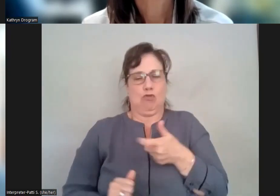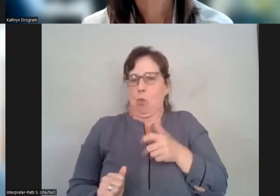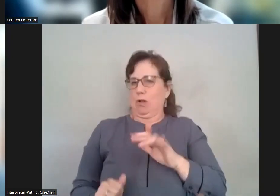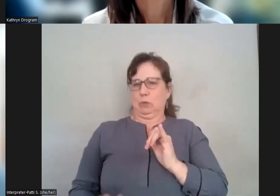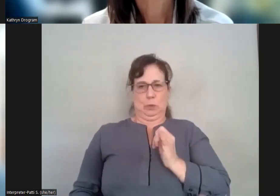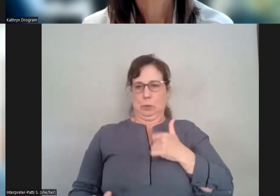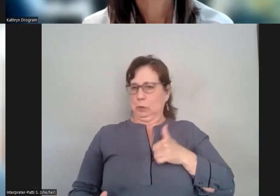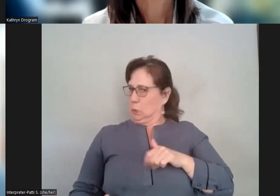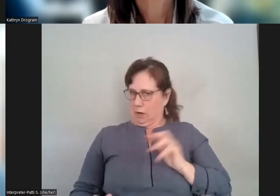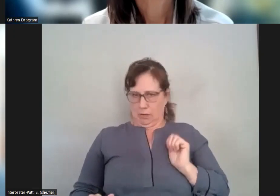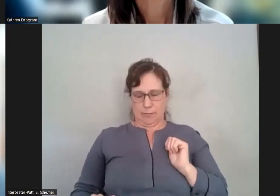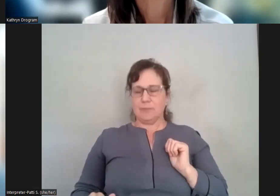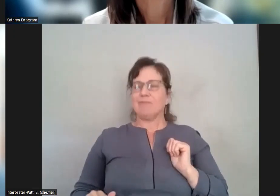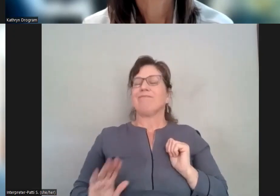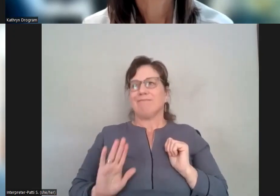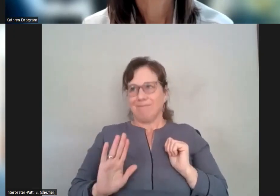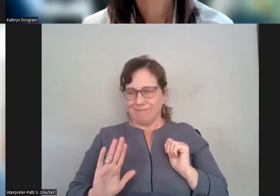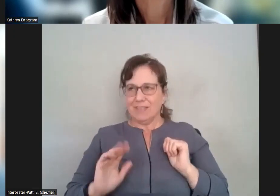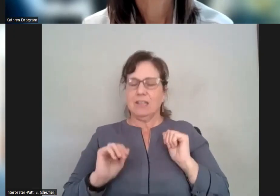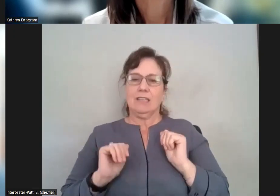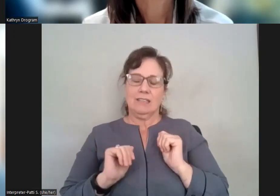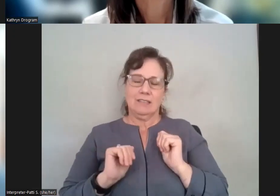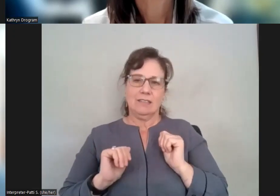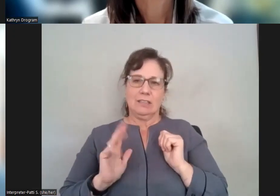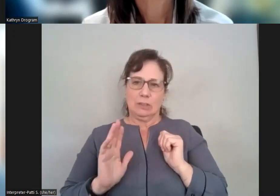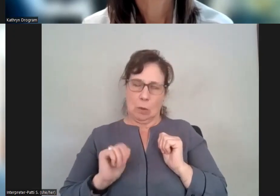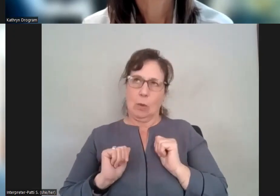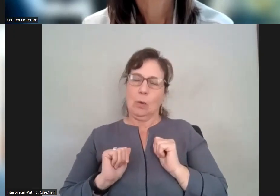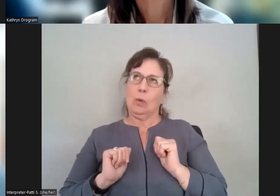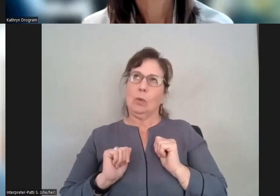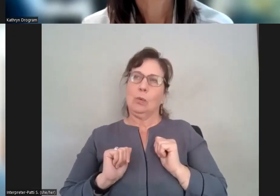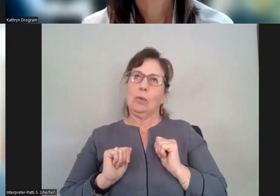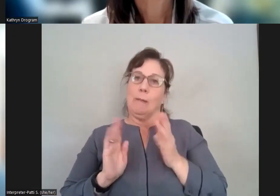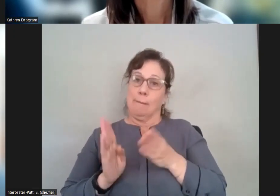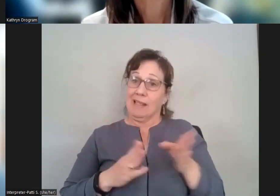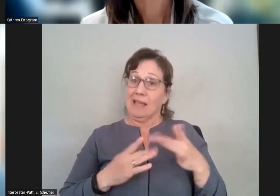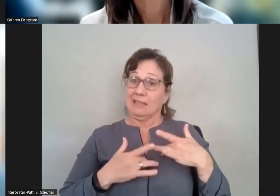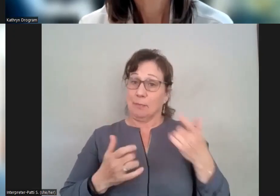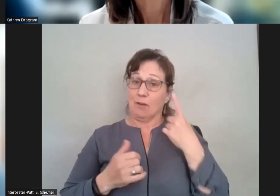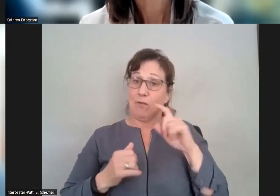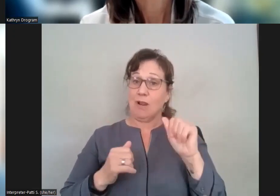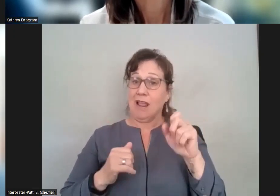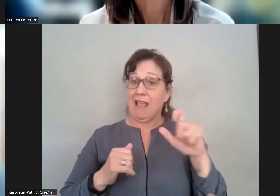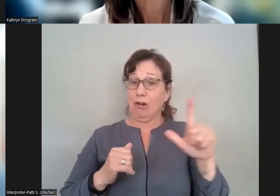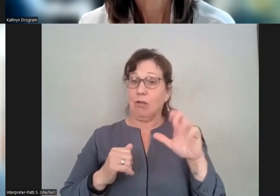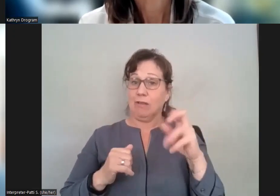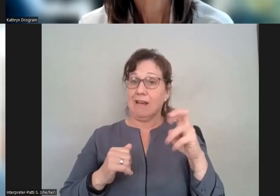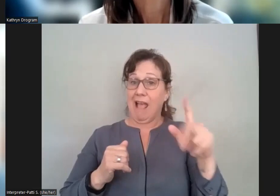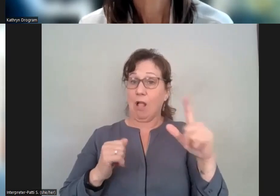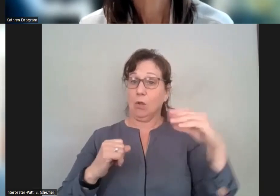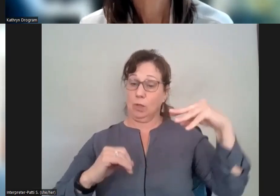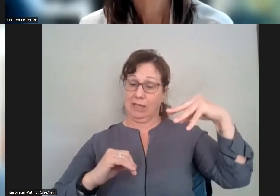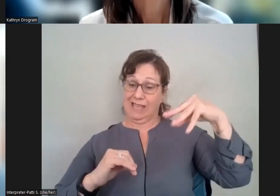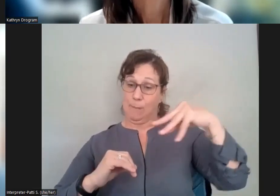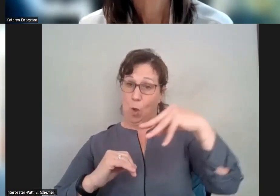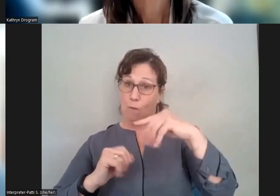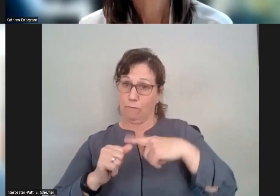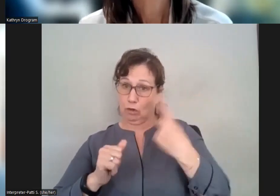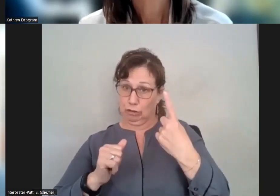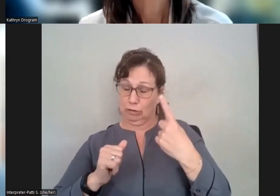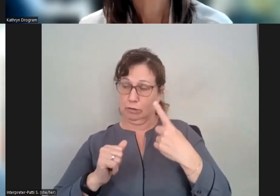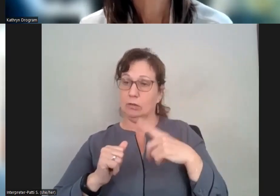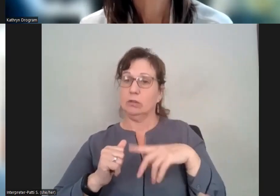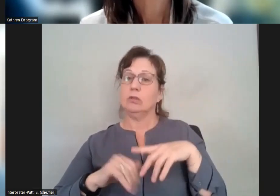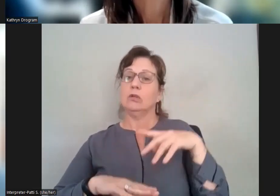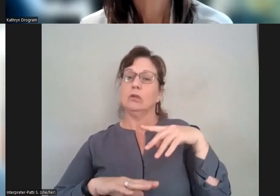So the typical algorithm for anal canal cancers is actually chemoradiation first. And there's a very